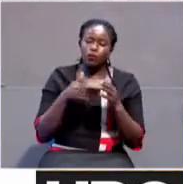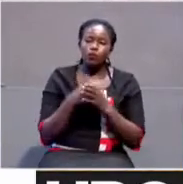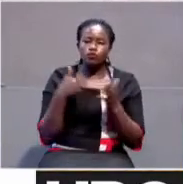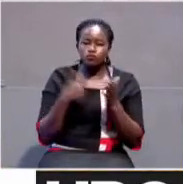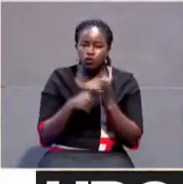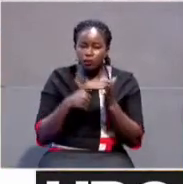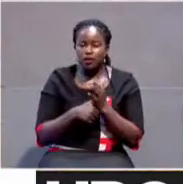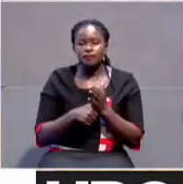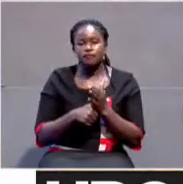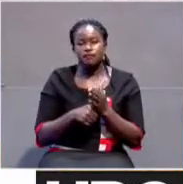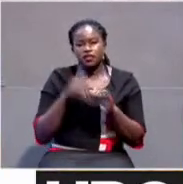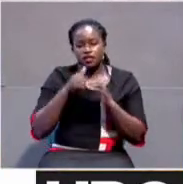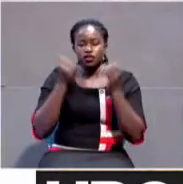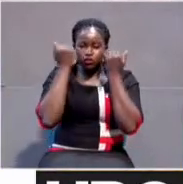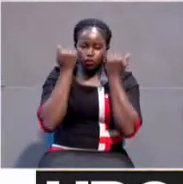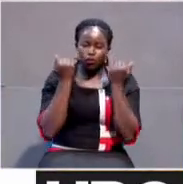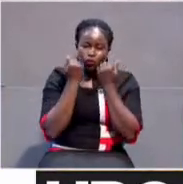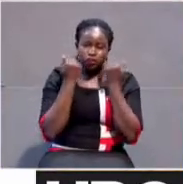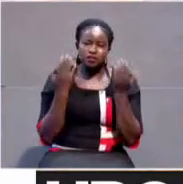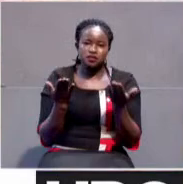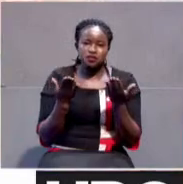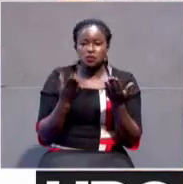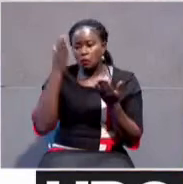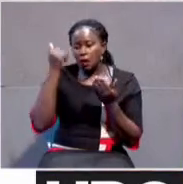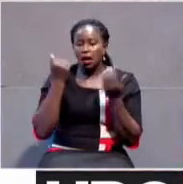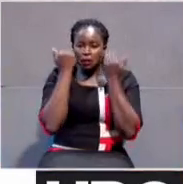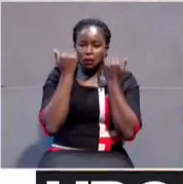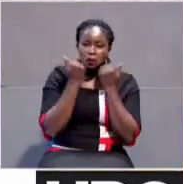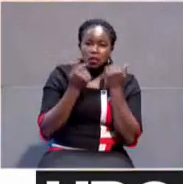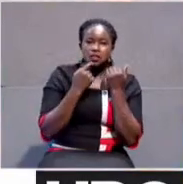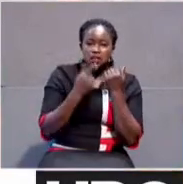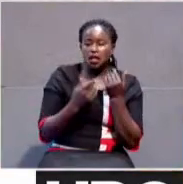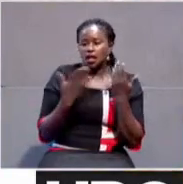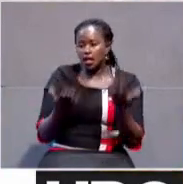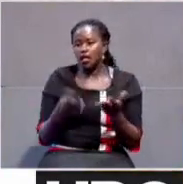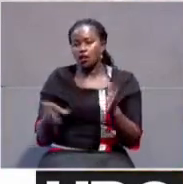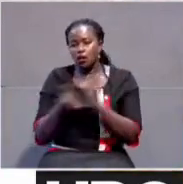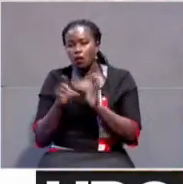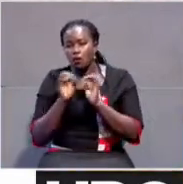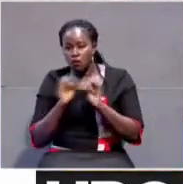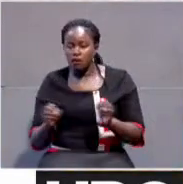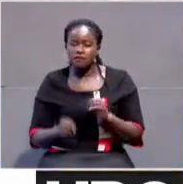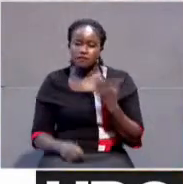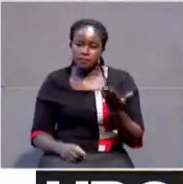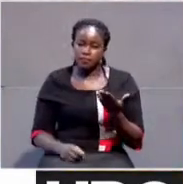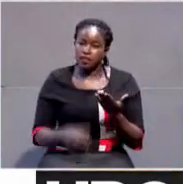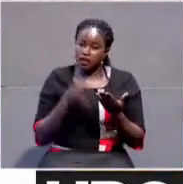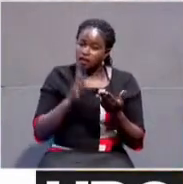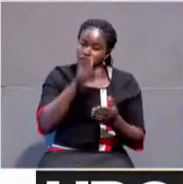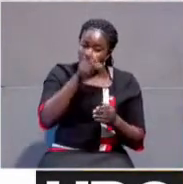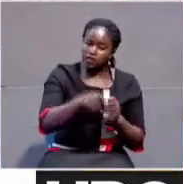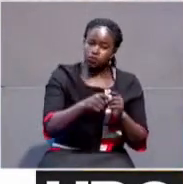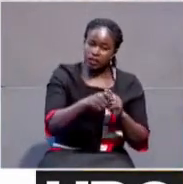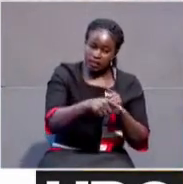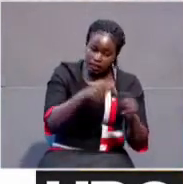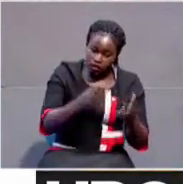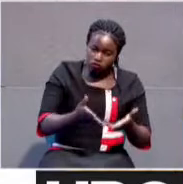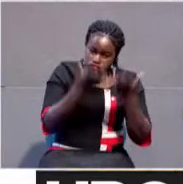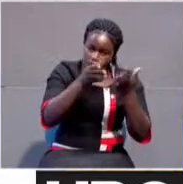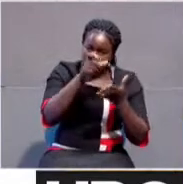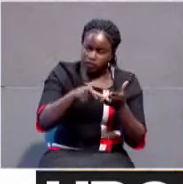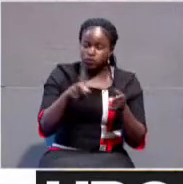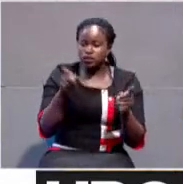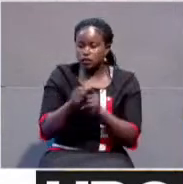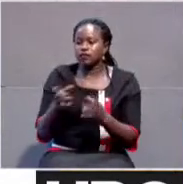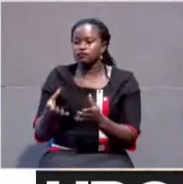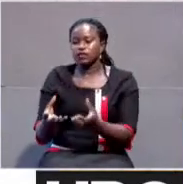mu kkooti abalonzi badde beekwasa nti balina bakonde emigato nti babasibira mu makomera bw'aba yatta bamutirewo naye ebyo kive mu ddiiro kubanga